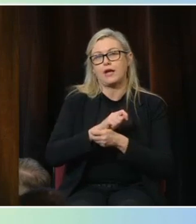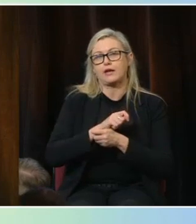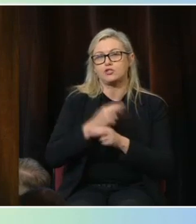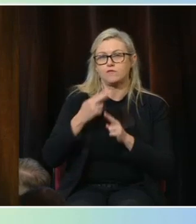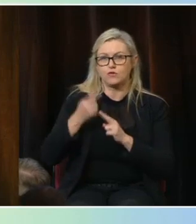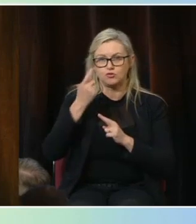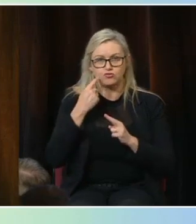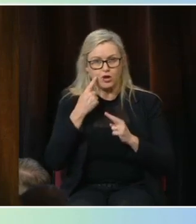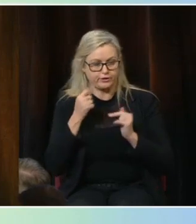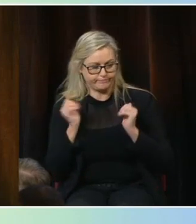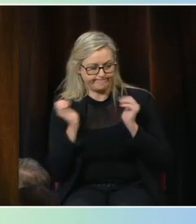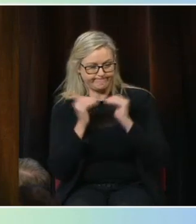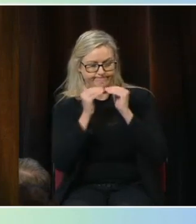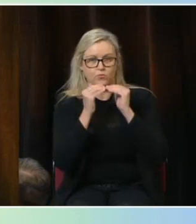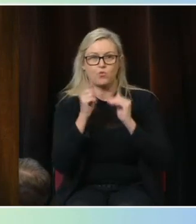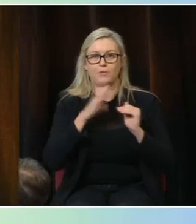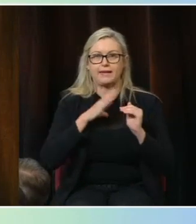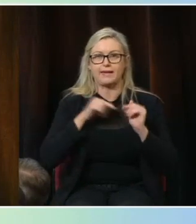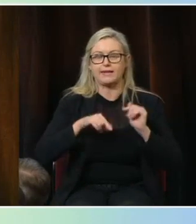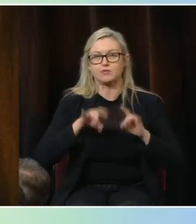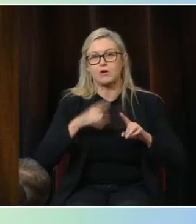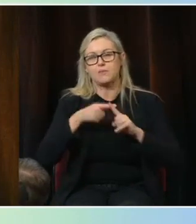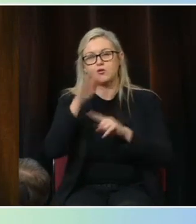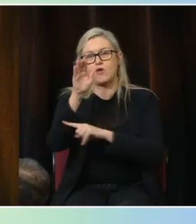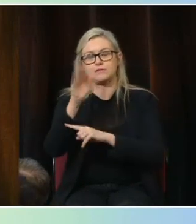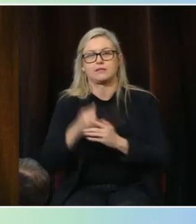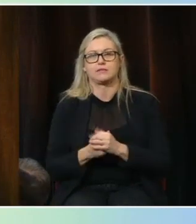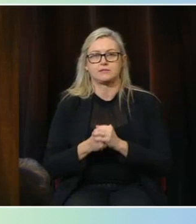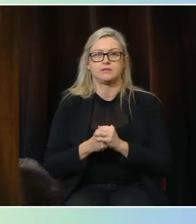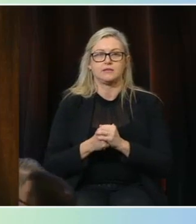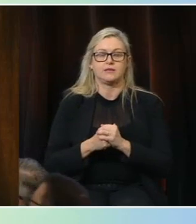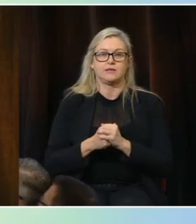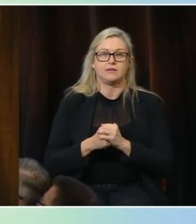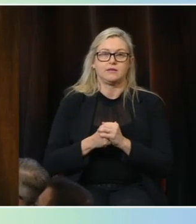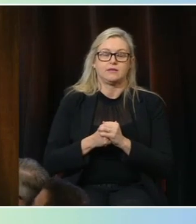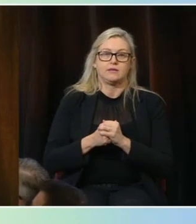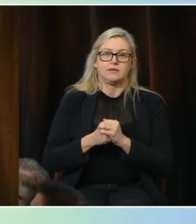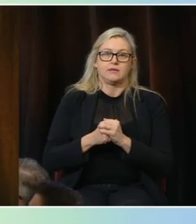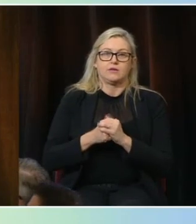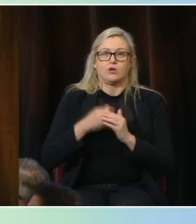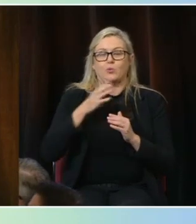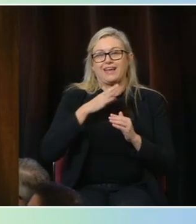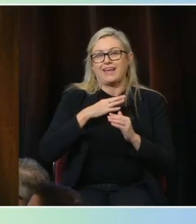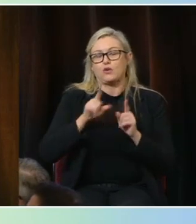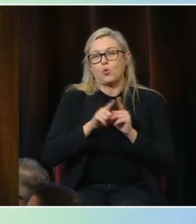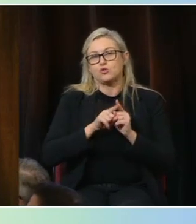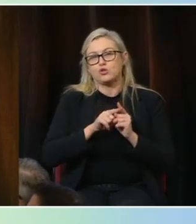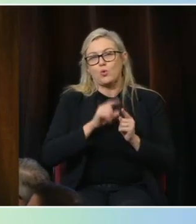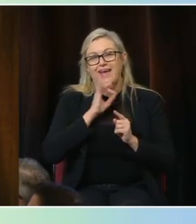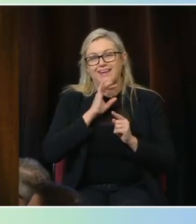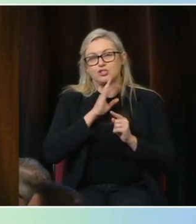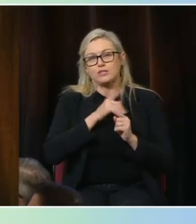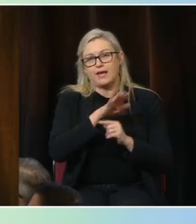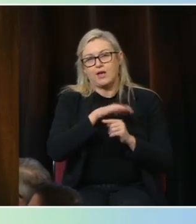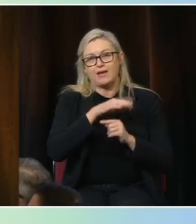domestic emissions targets any credible path to Net Zero means bringing down emissions in the energy sector and starting